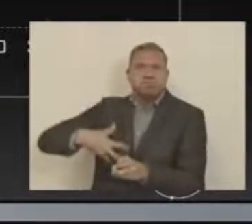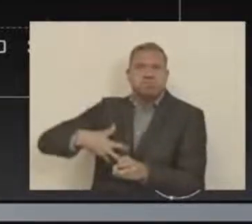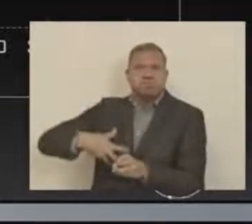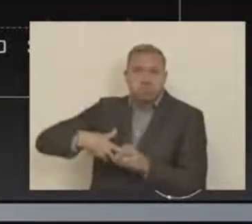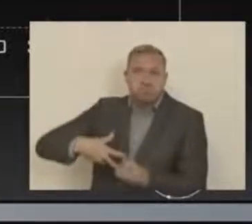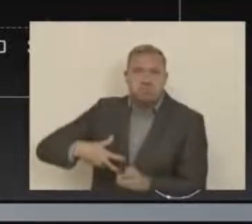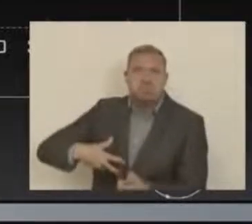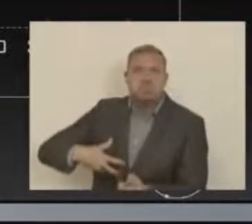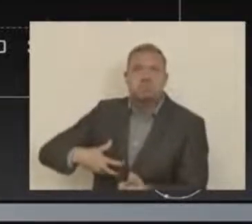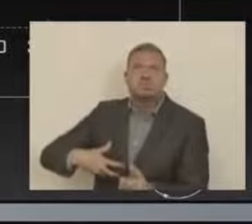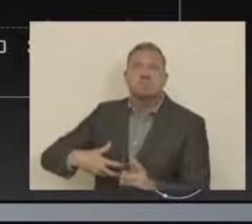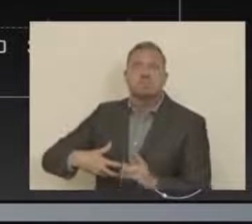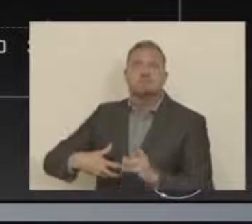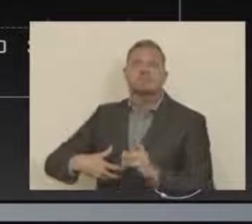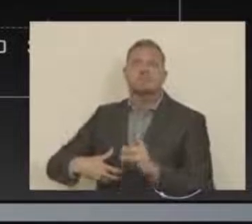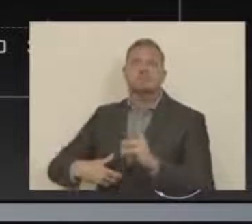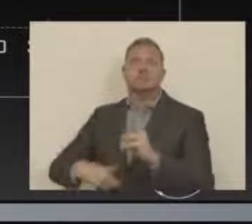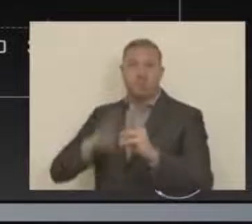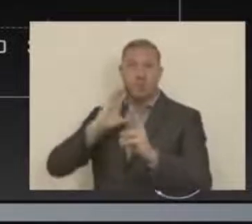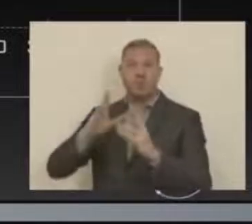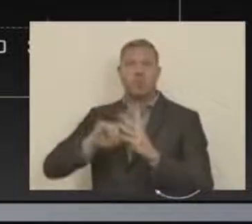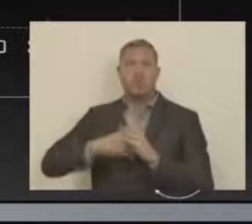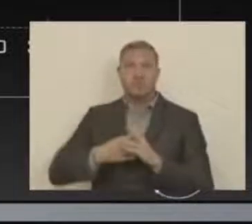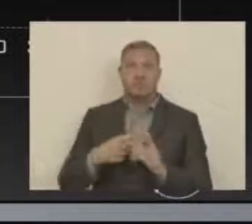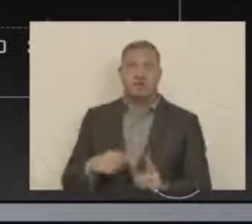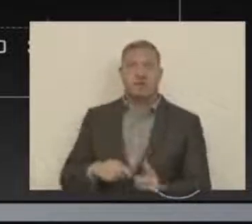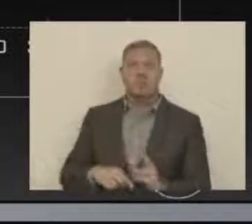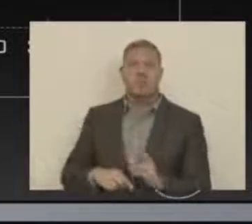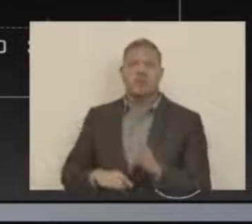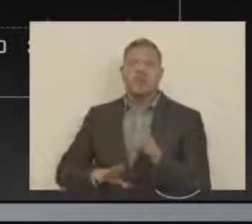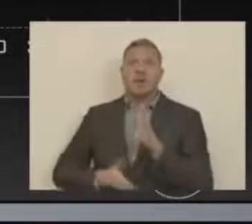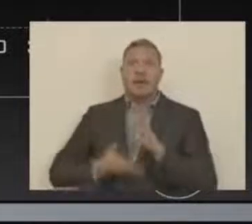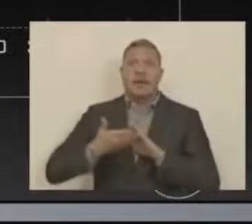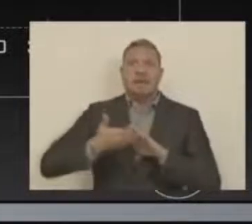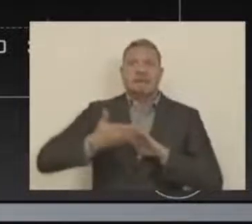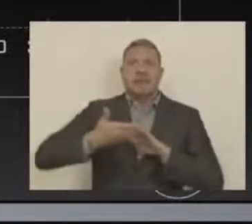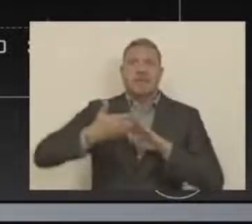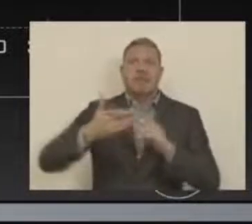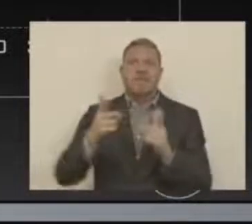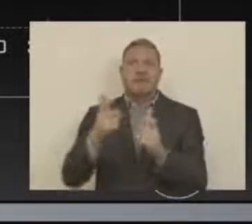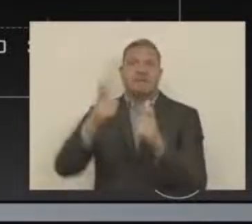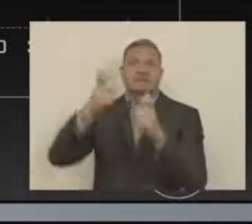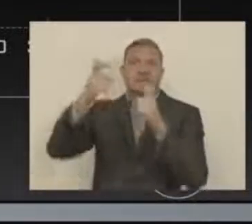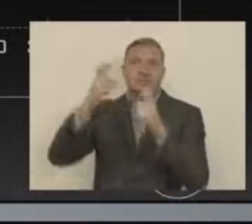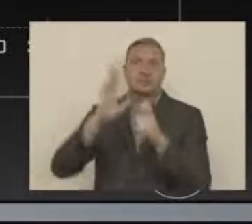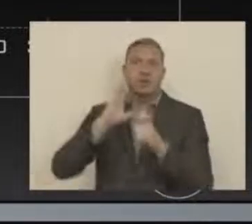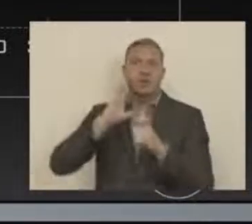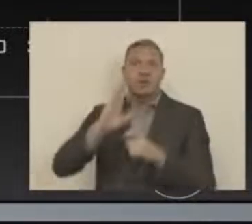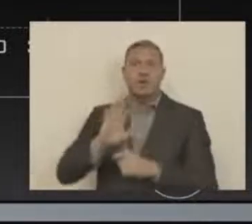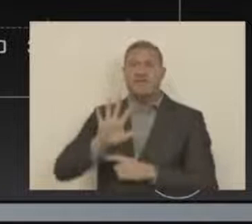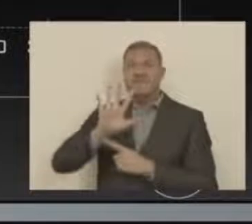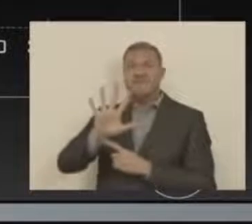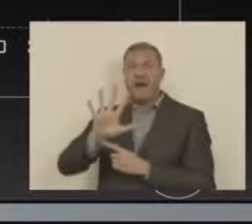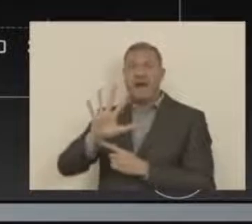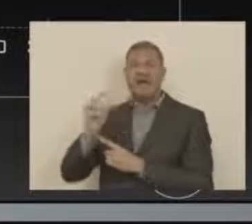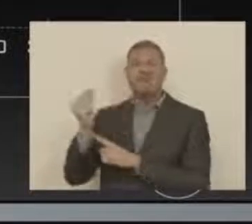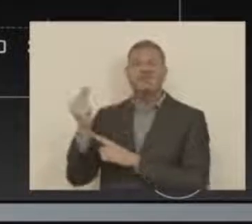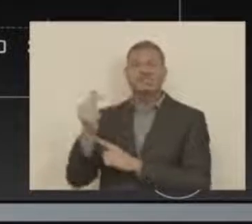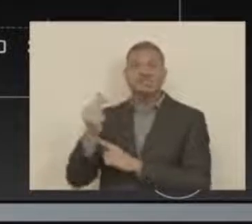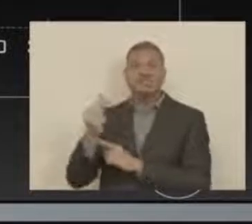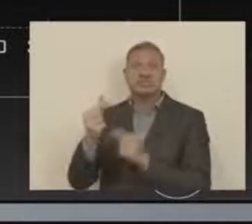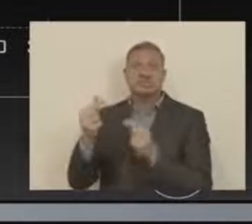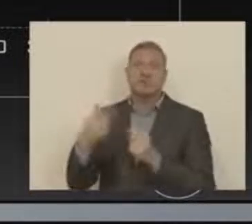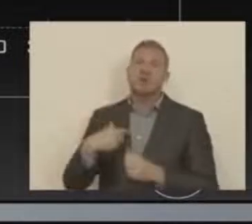loads to our system, and as we reach our max acceleration, 5 Gs, we're going to throttle down our engine to protect our payloads from those high